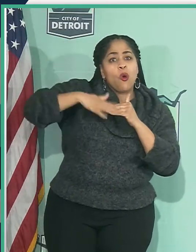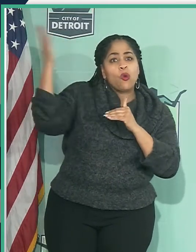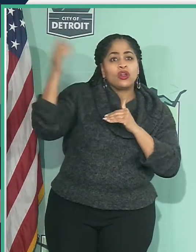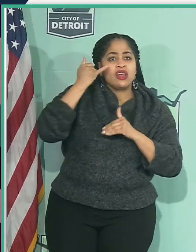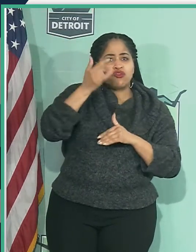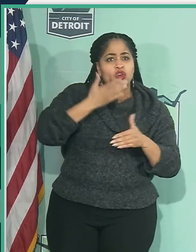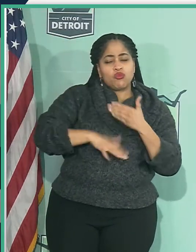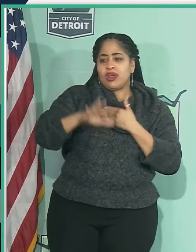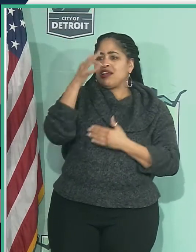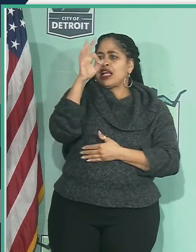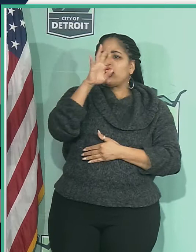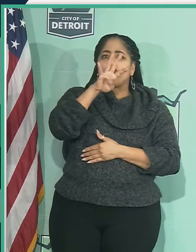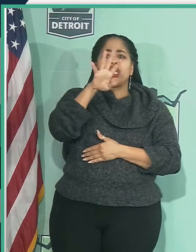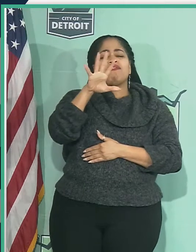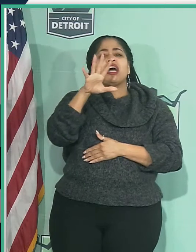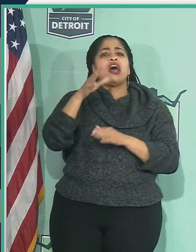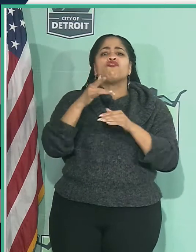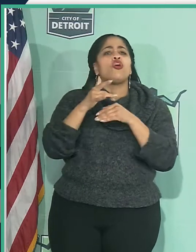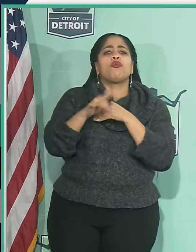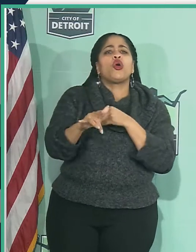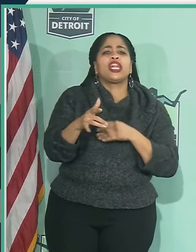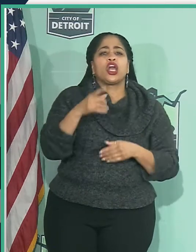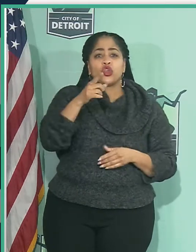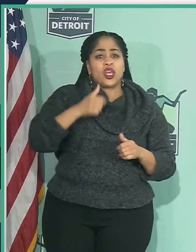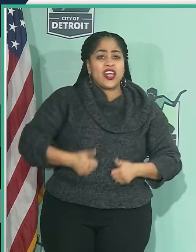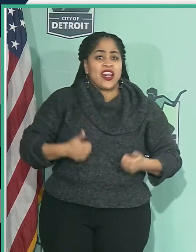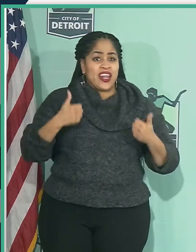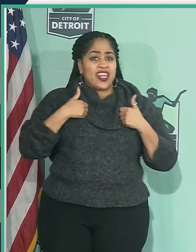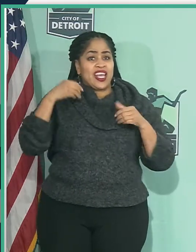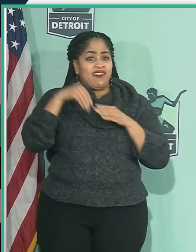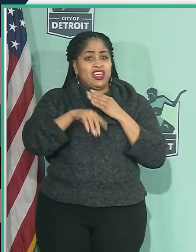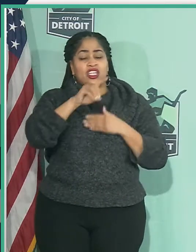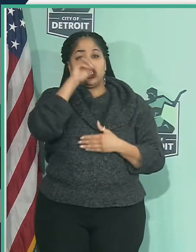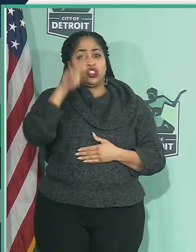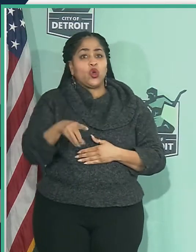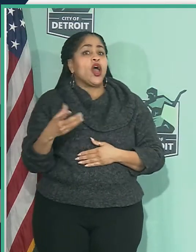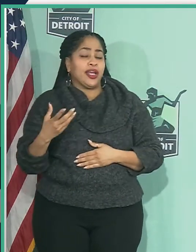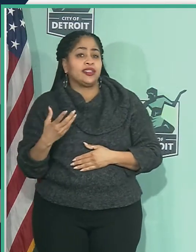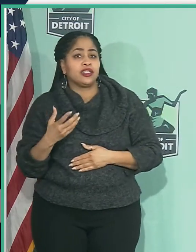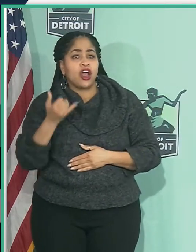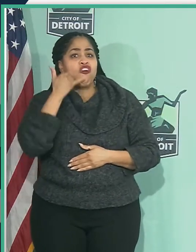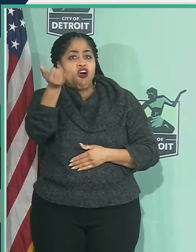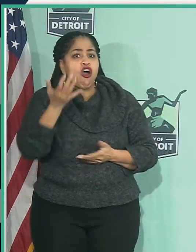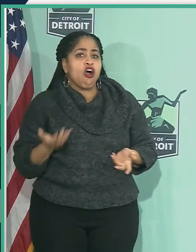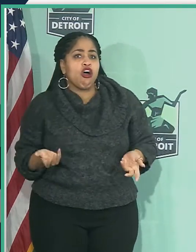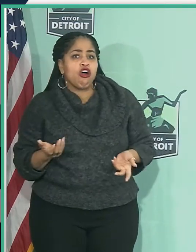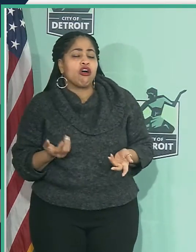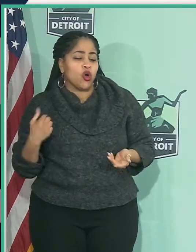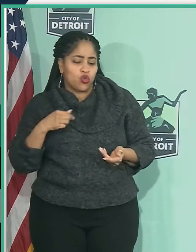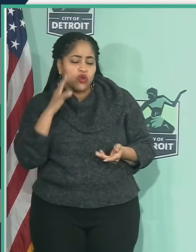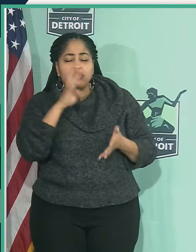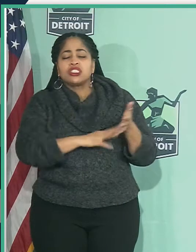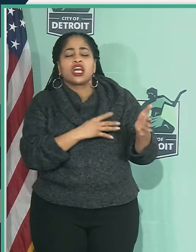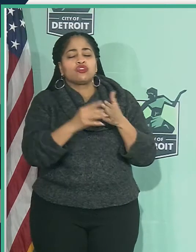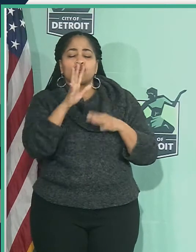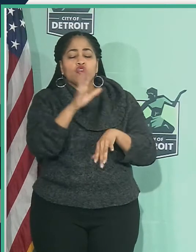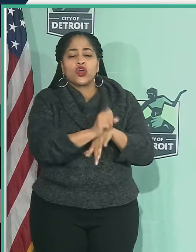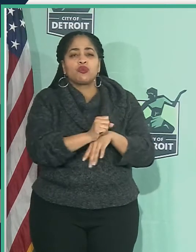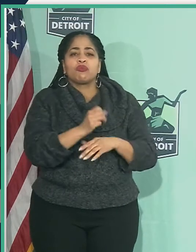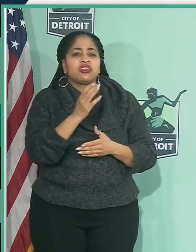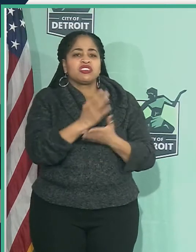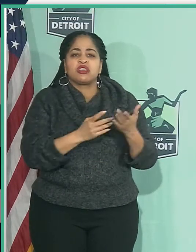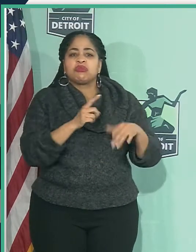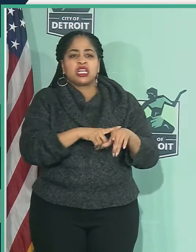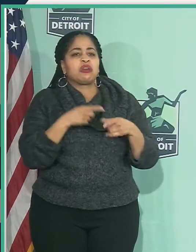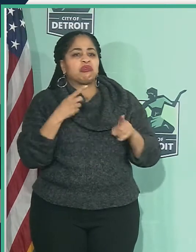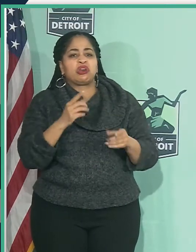in 1945 or earlier, and you live in the city of Detroit, call. We will book your appointment sometime